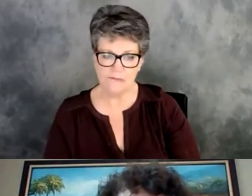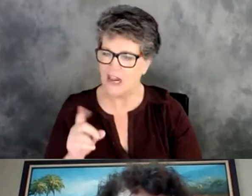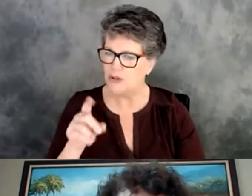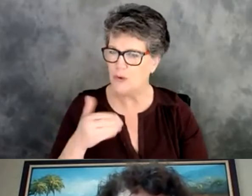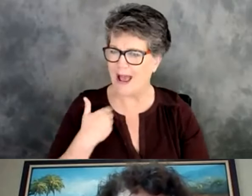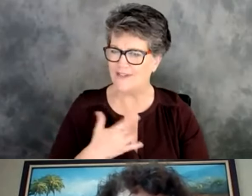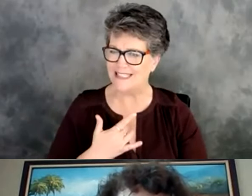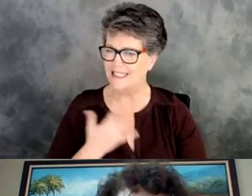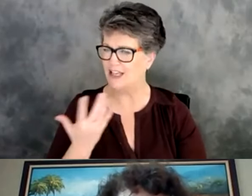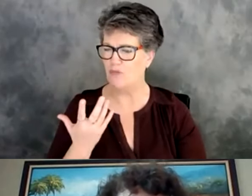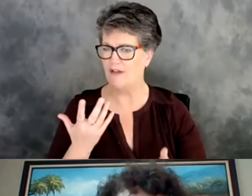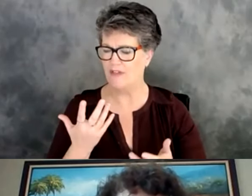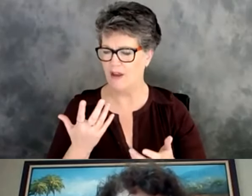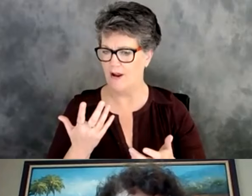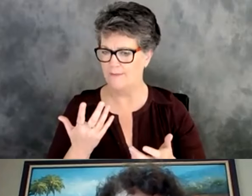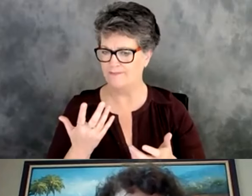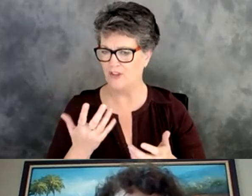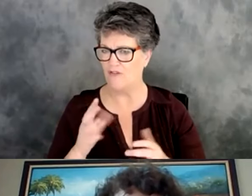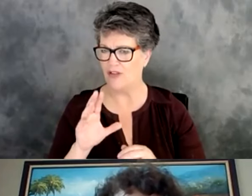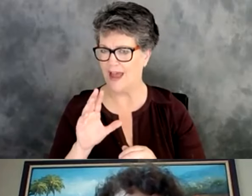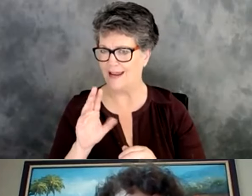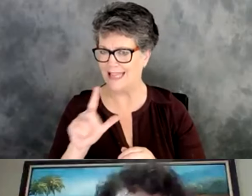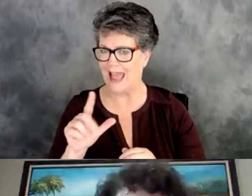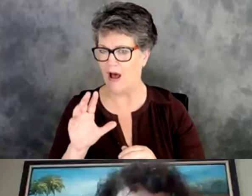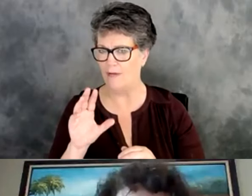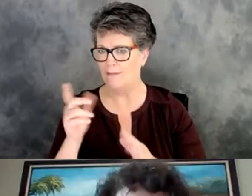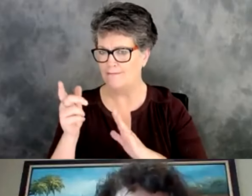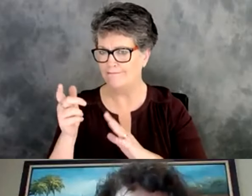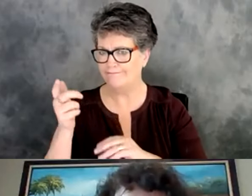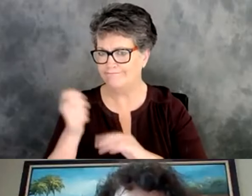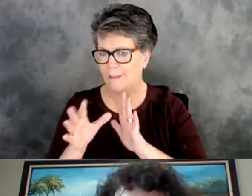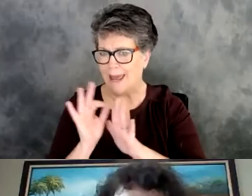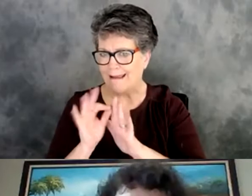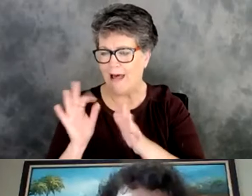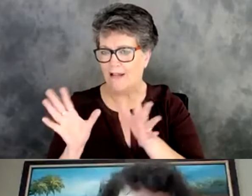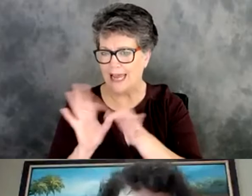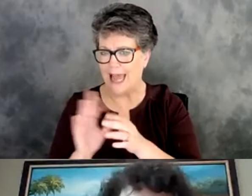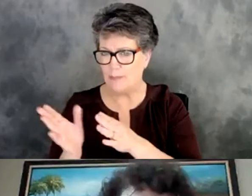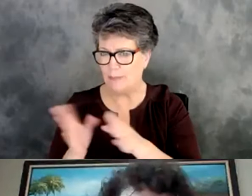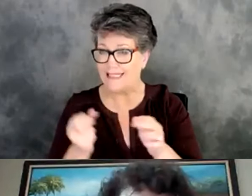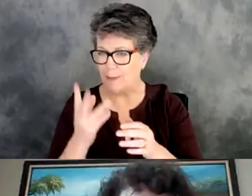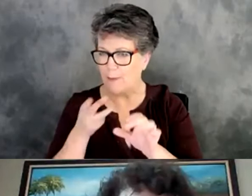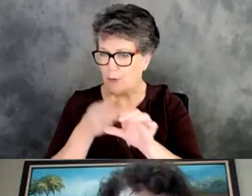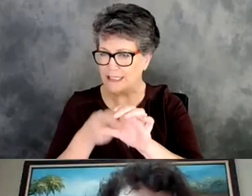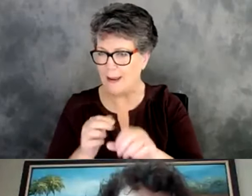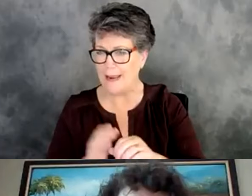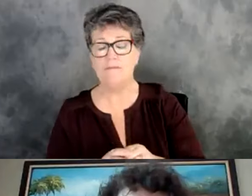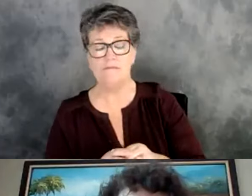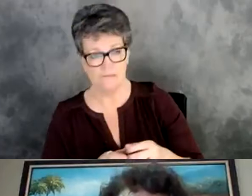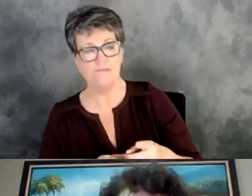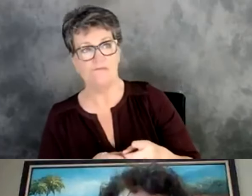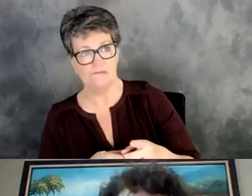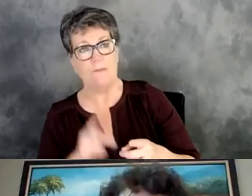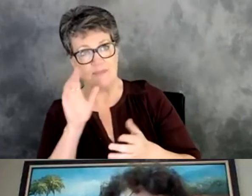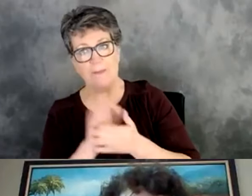sense of what the uptake is for the CalMediConnect plans? Are there many that are participating? I believe they are. I know that